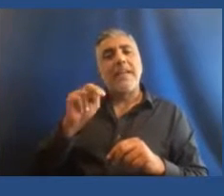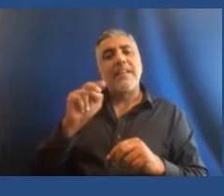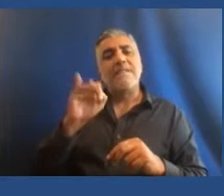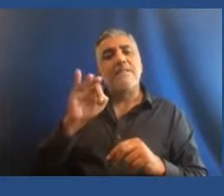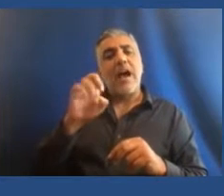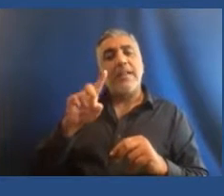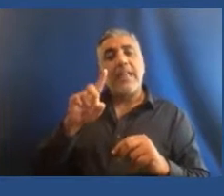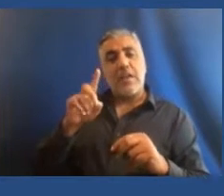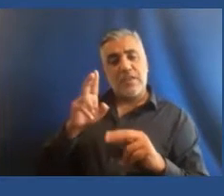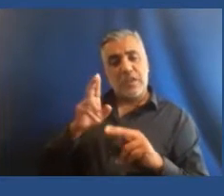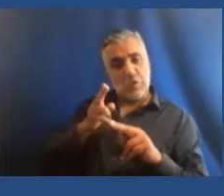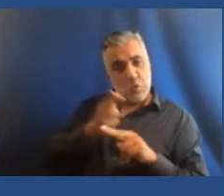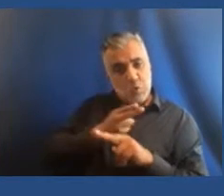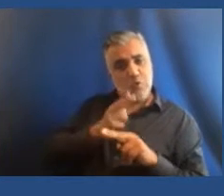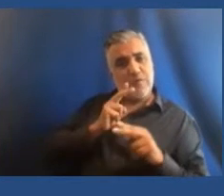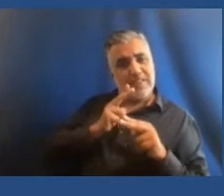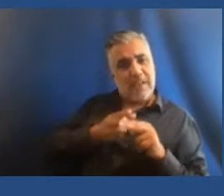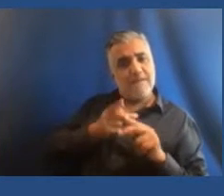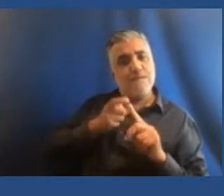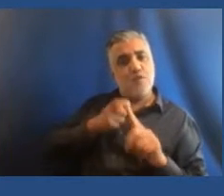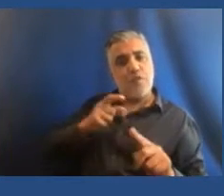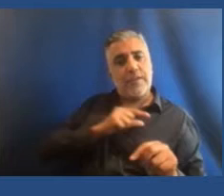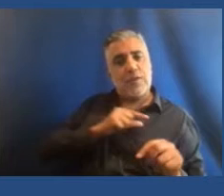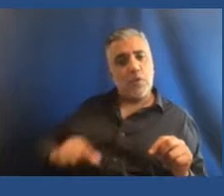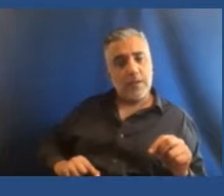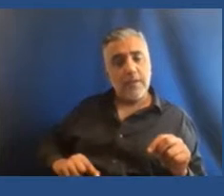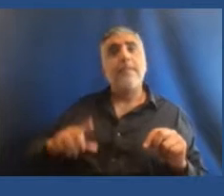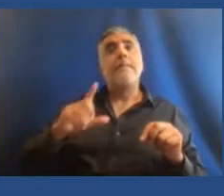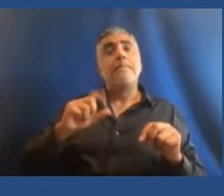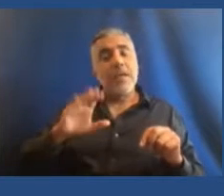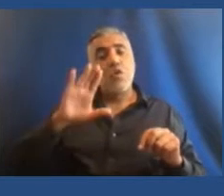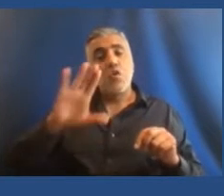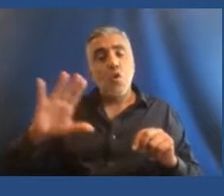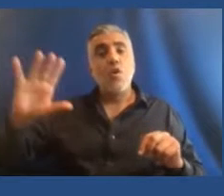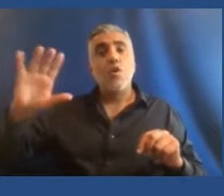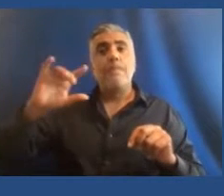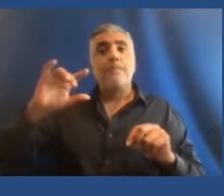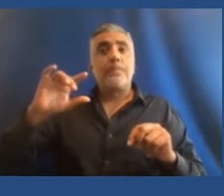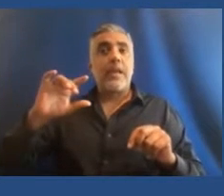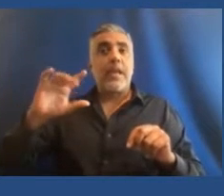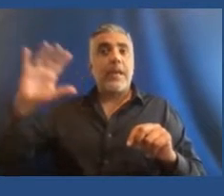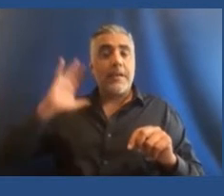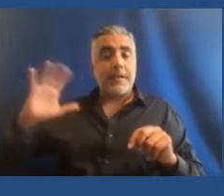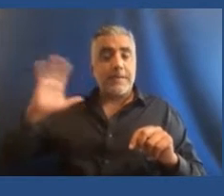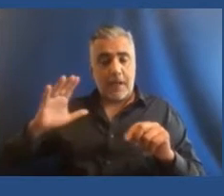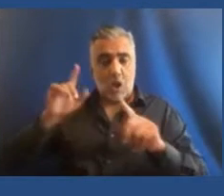In ancient times, out of respect, Hungarians did not even pronounce the name of Mary,